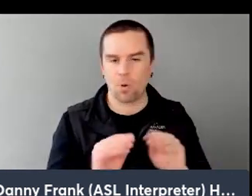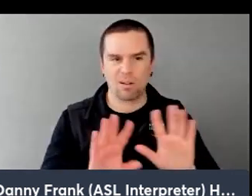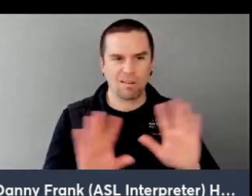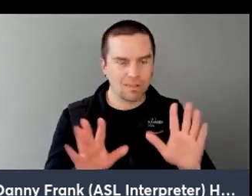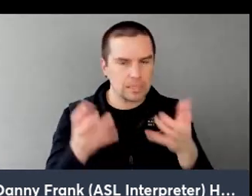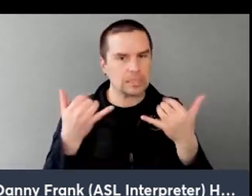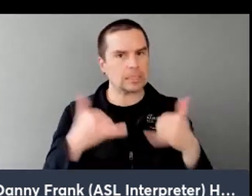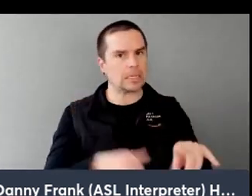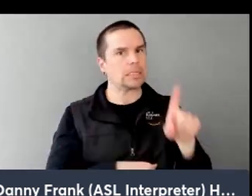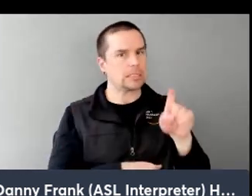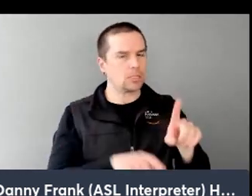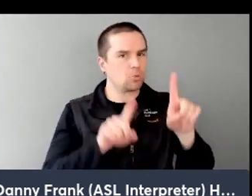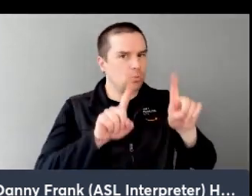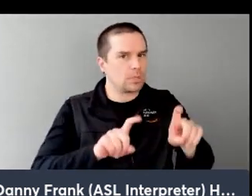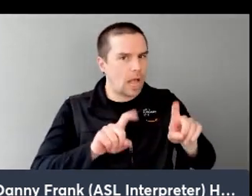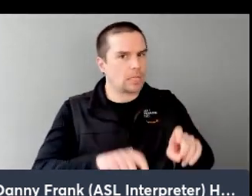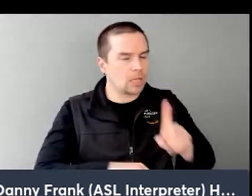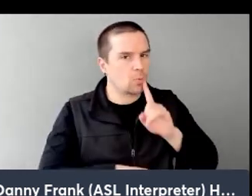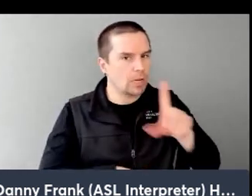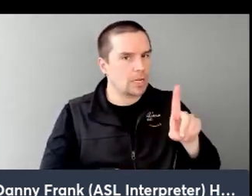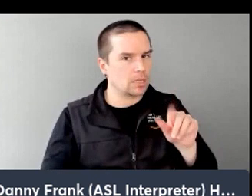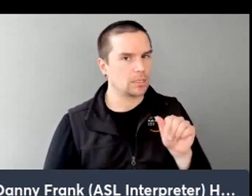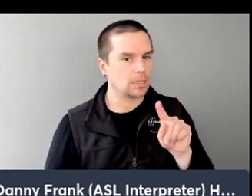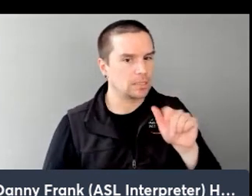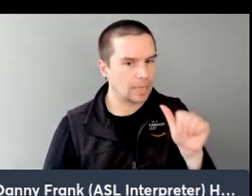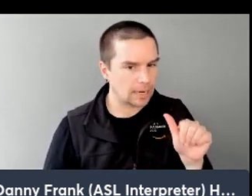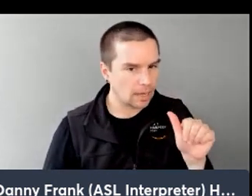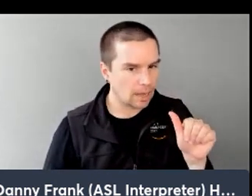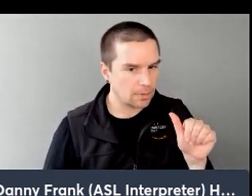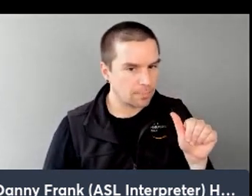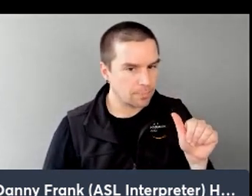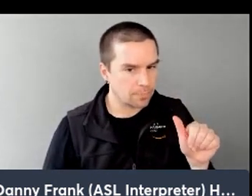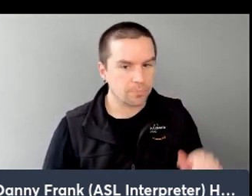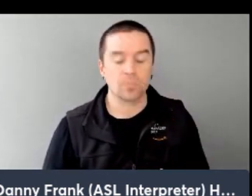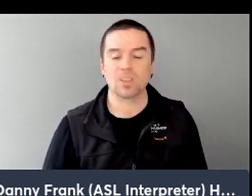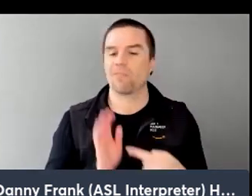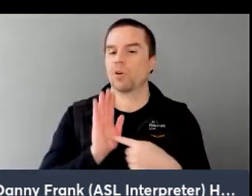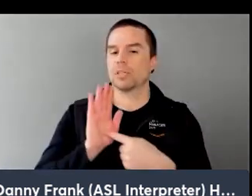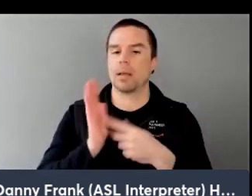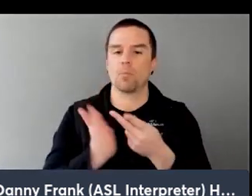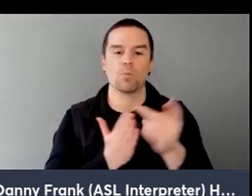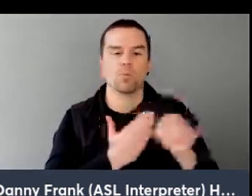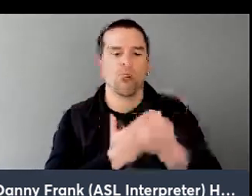And for instance, for projects where we've done LiDAR, we've